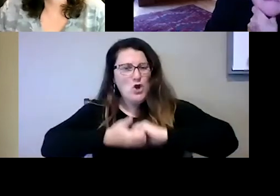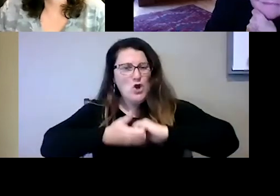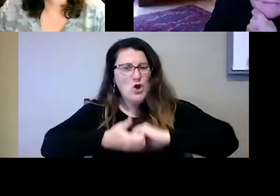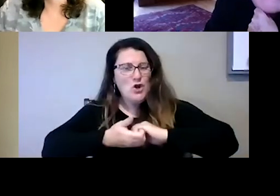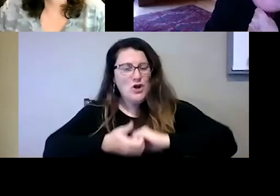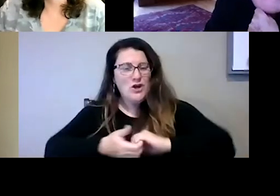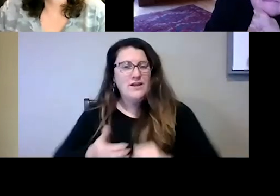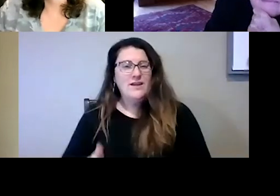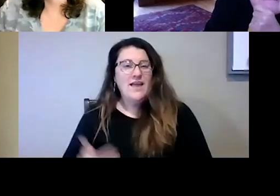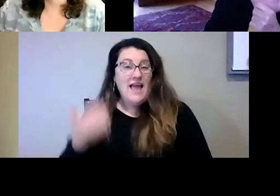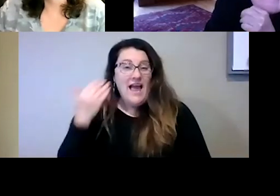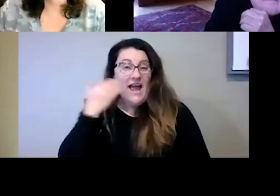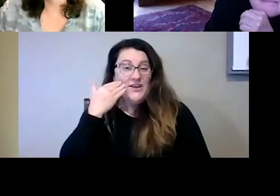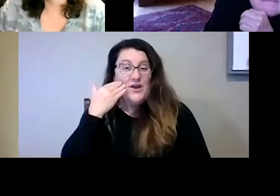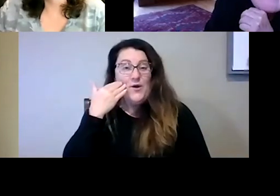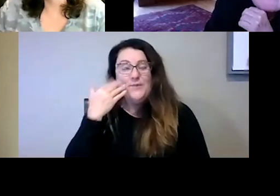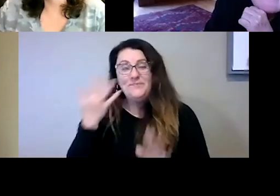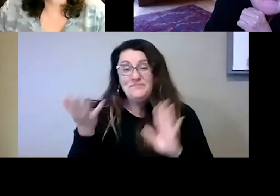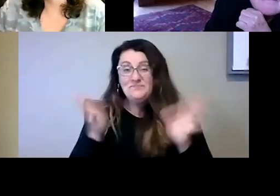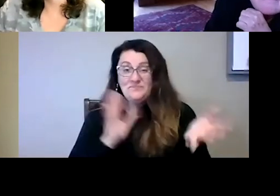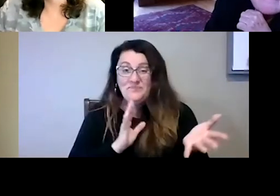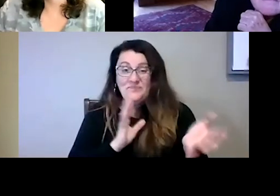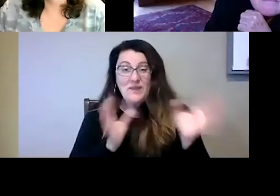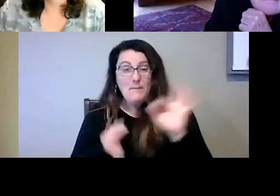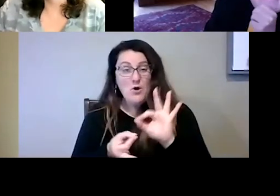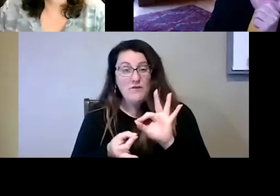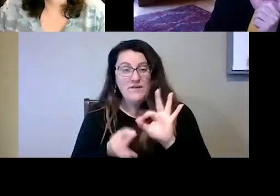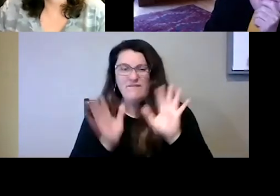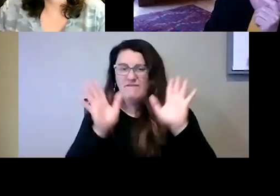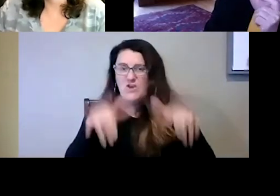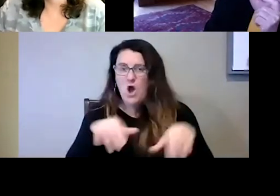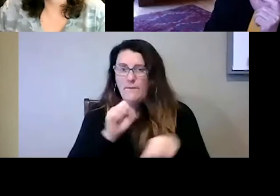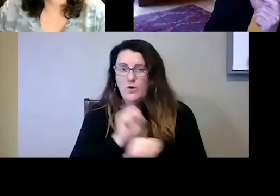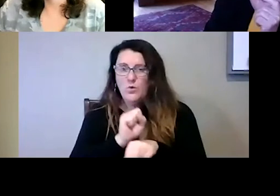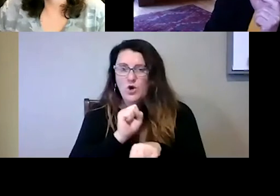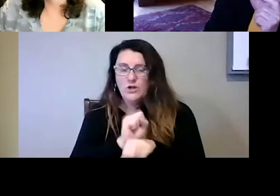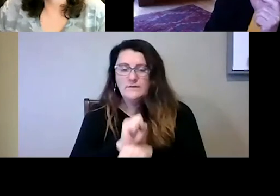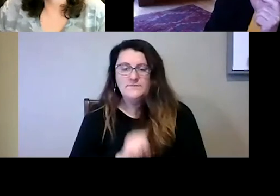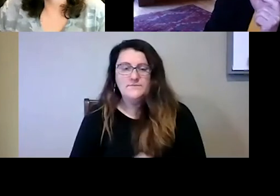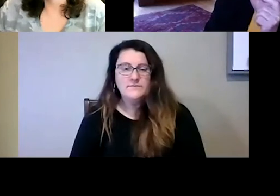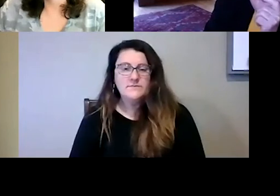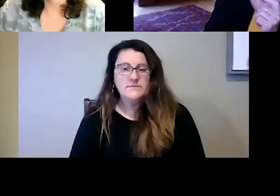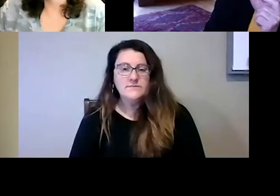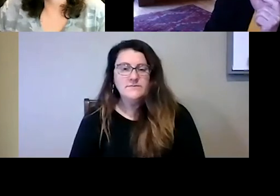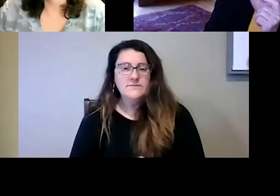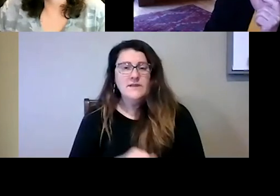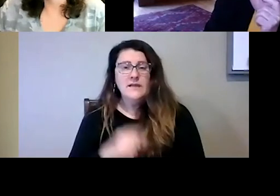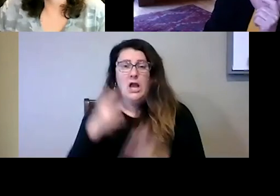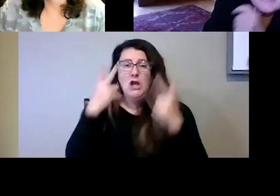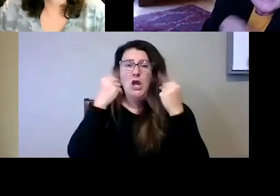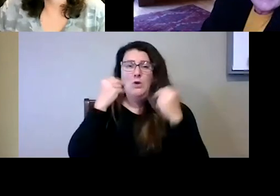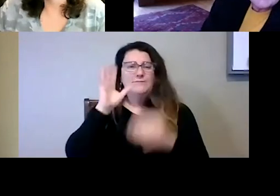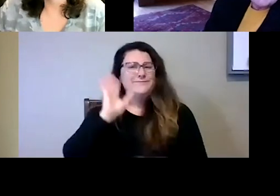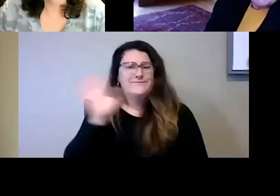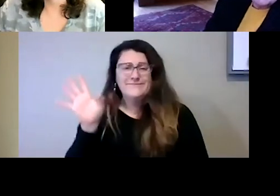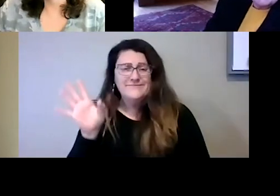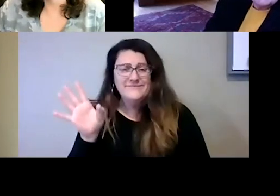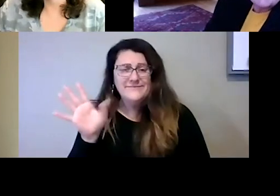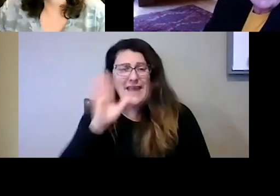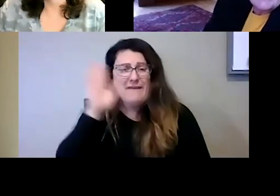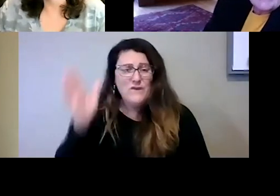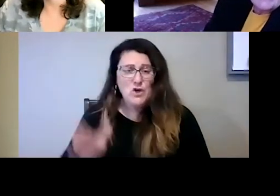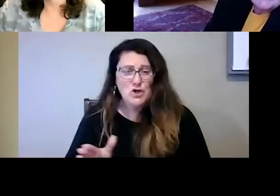know that Unite Here is a perfect, does phenomenal work. And they don't take no for an answer, like